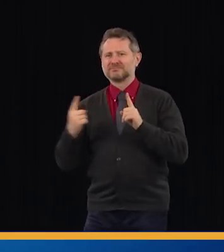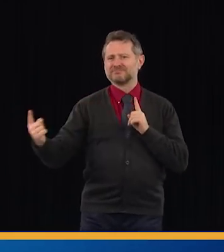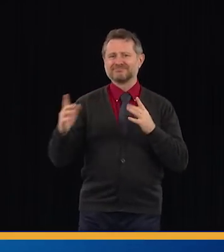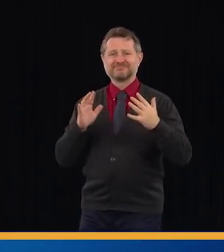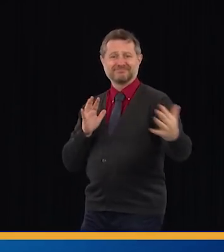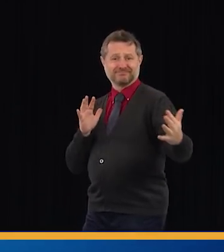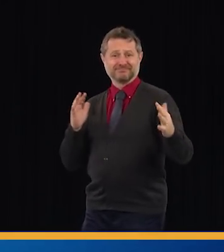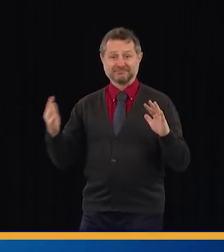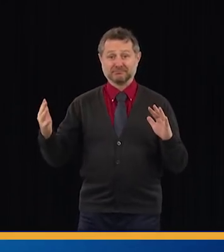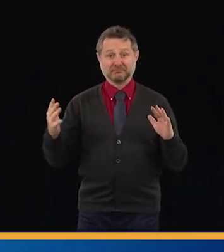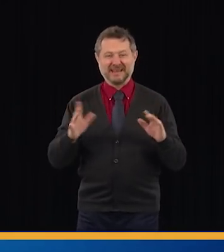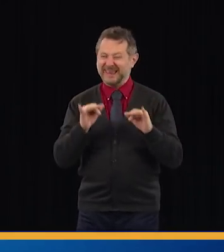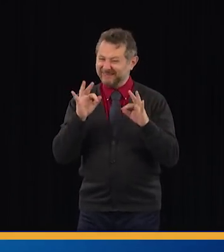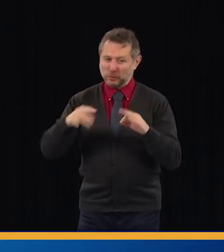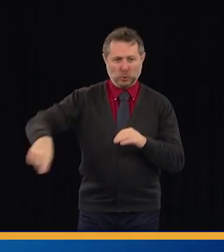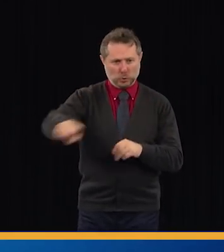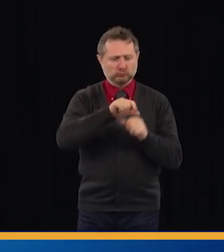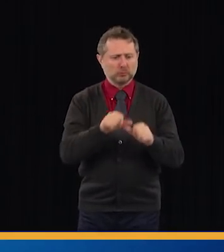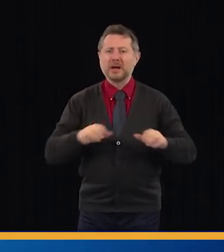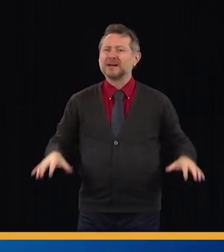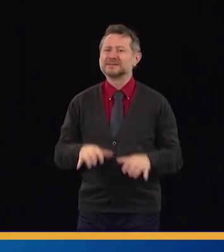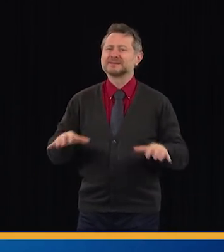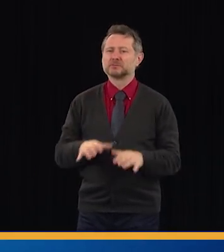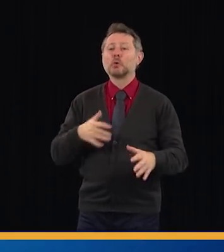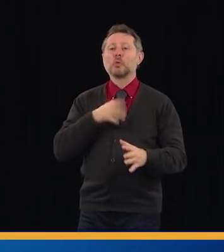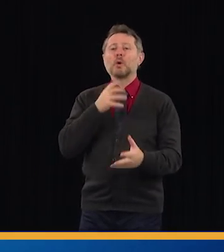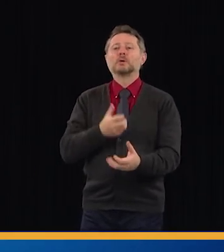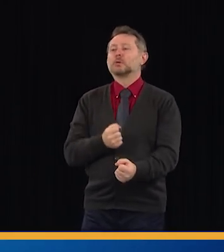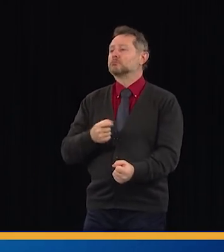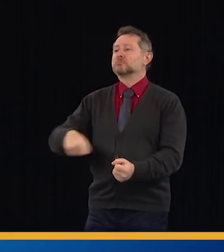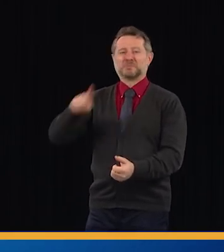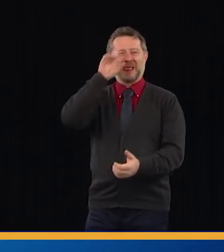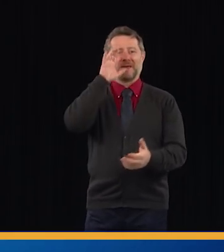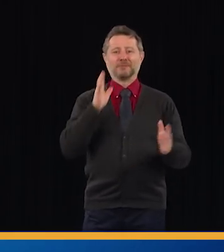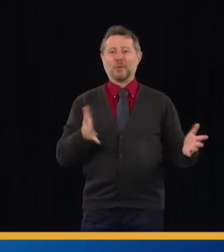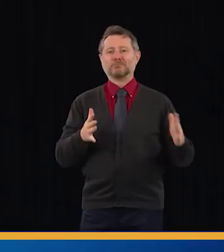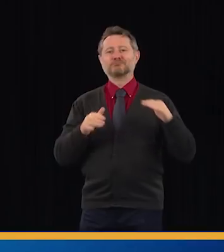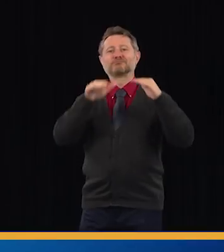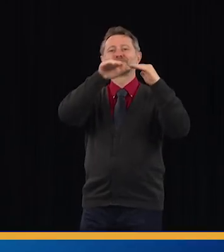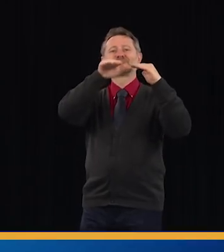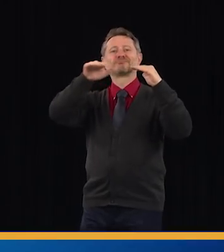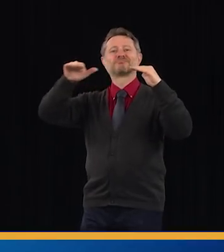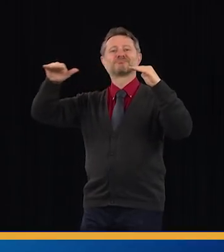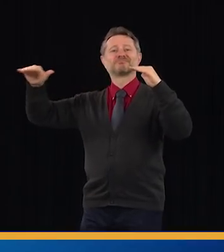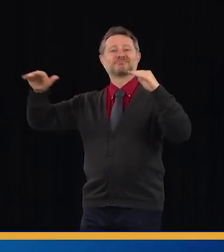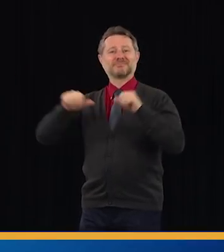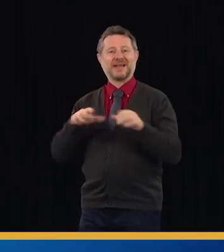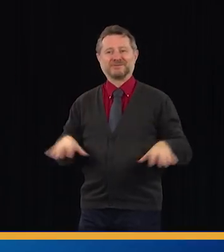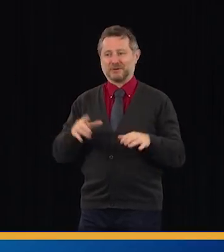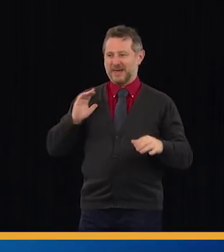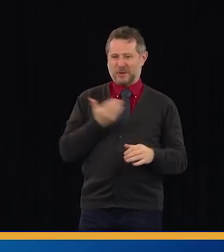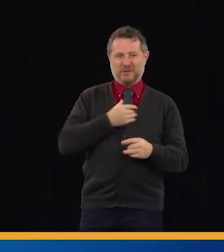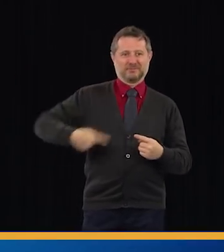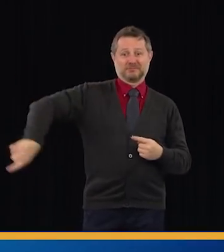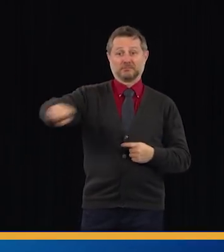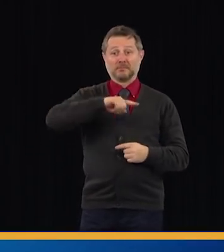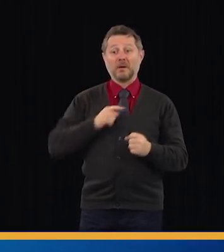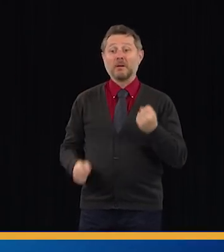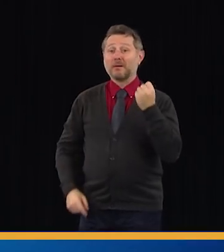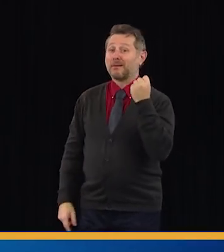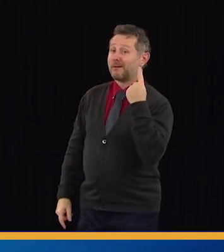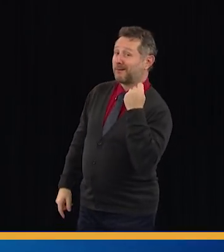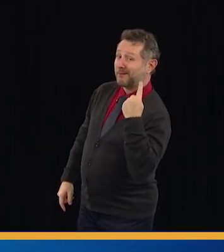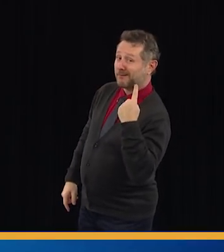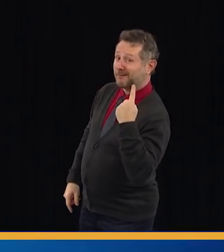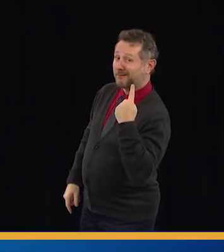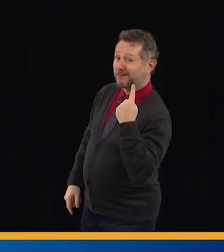doing, then we believe the curve will continue to flatten. But it's not a time to get complacent. It's